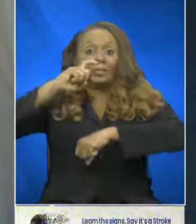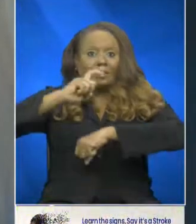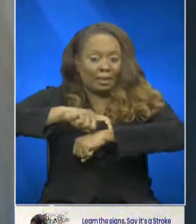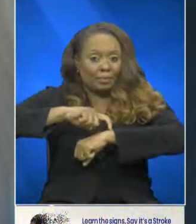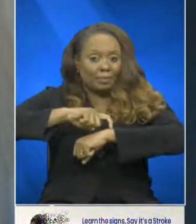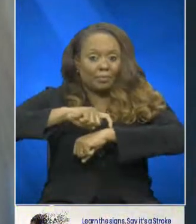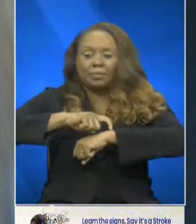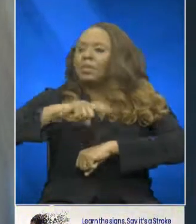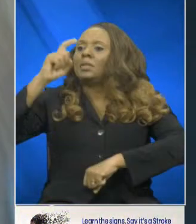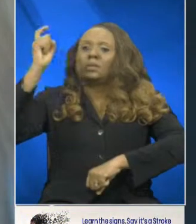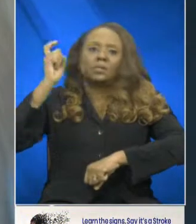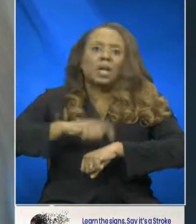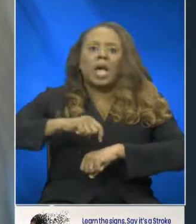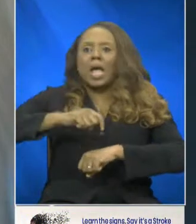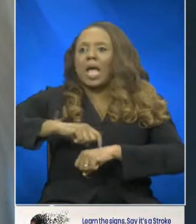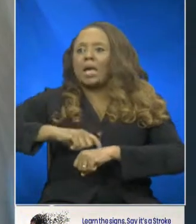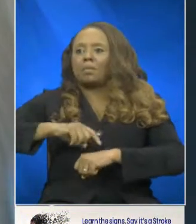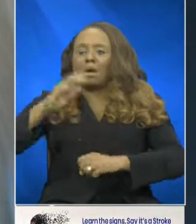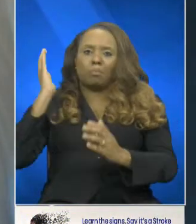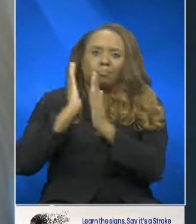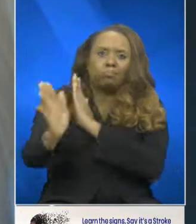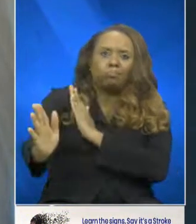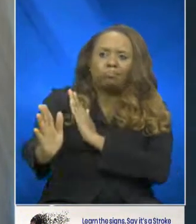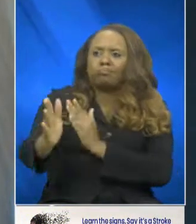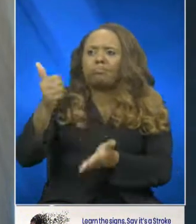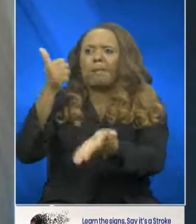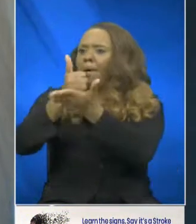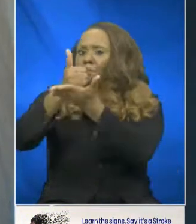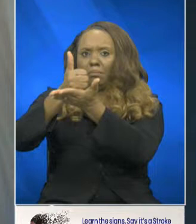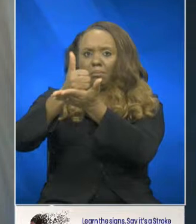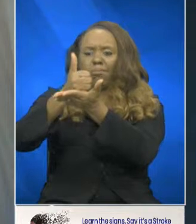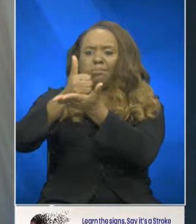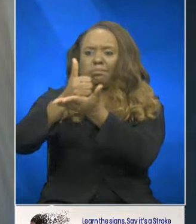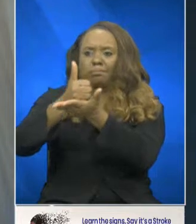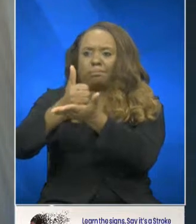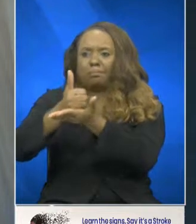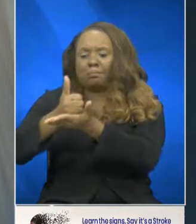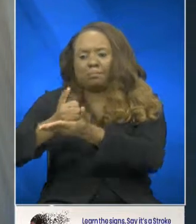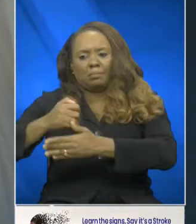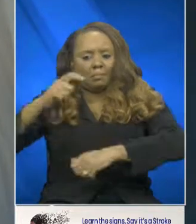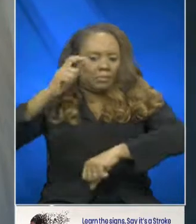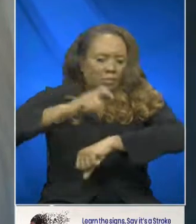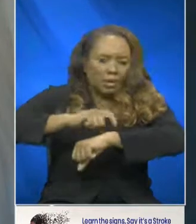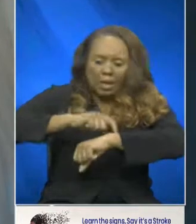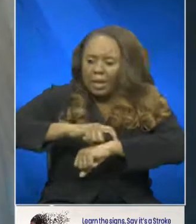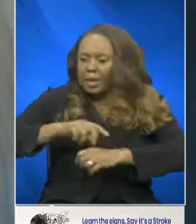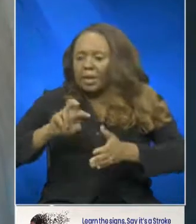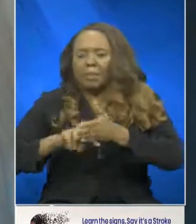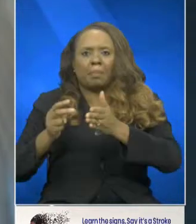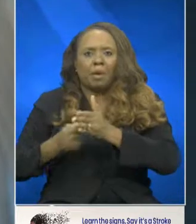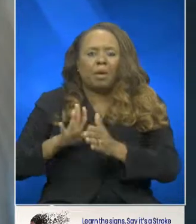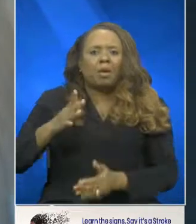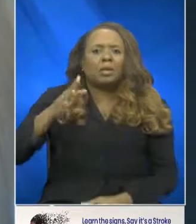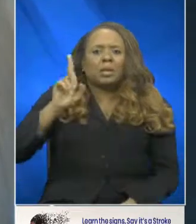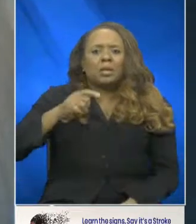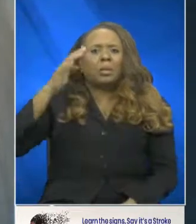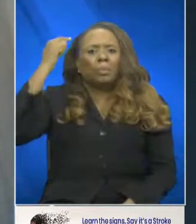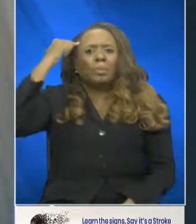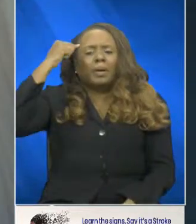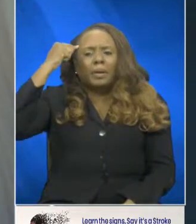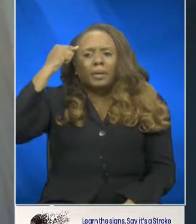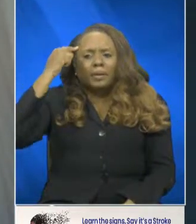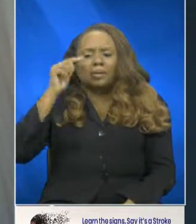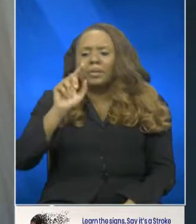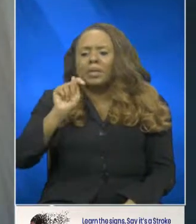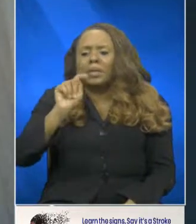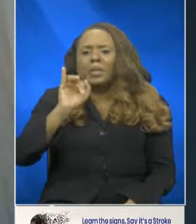to get help. So time to get help, because time is brain tissue. So either you call the